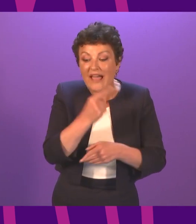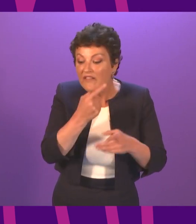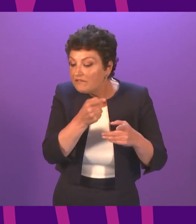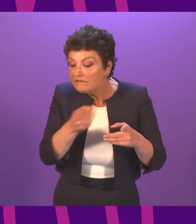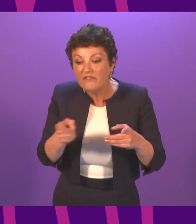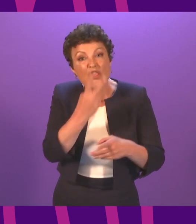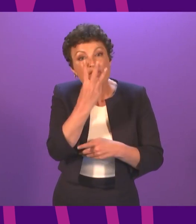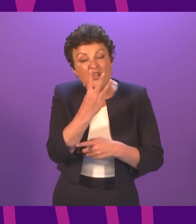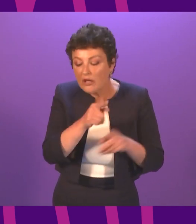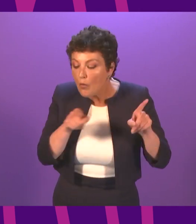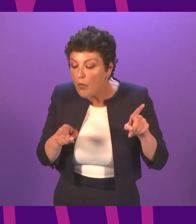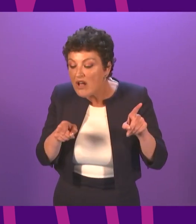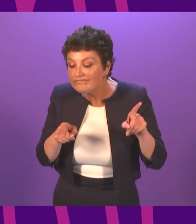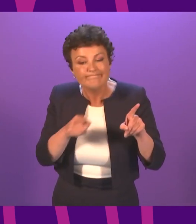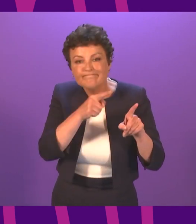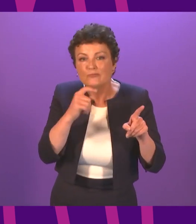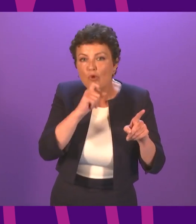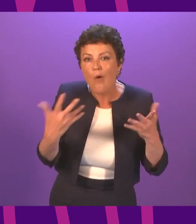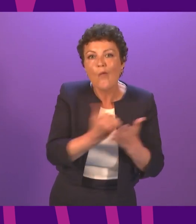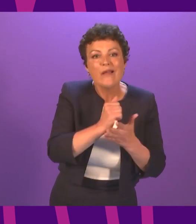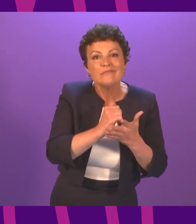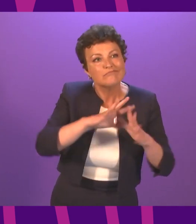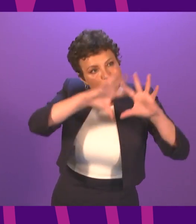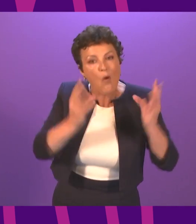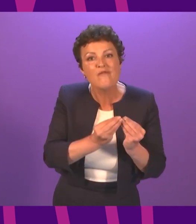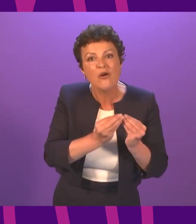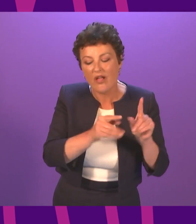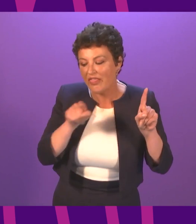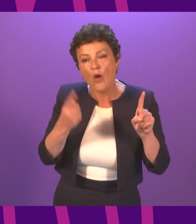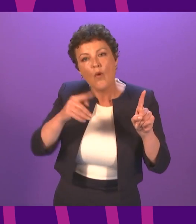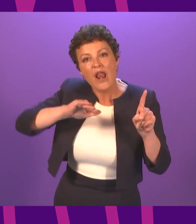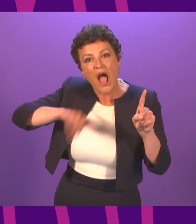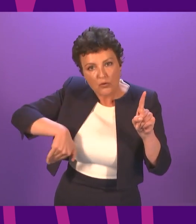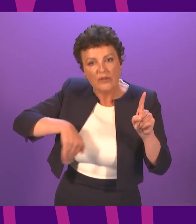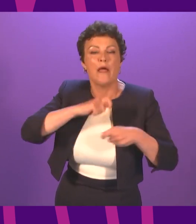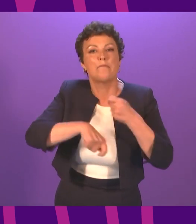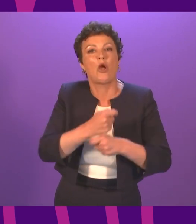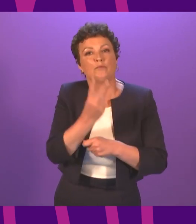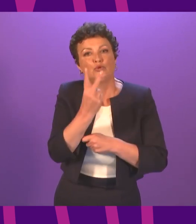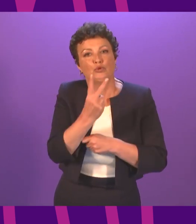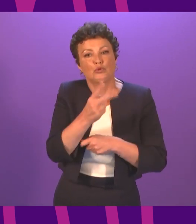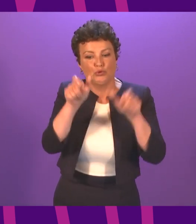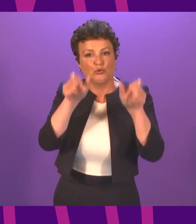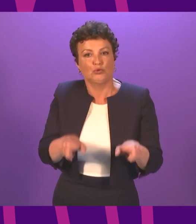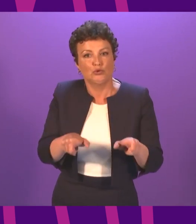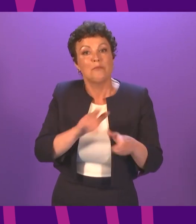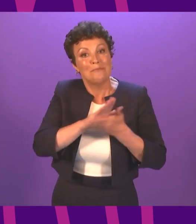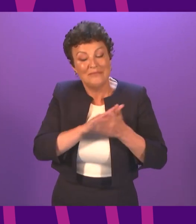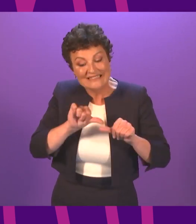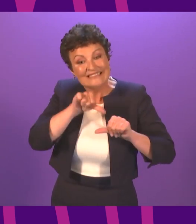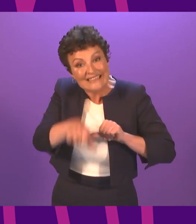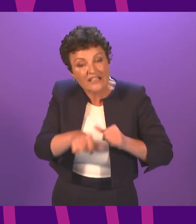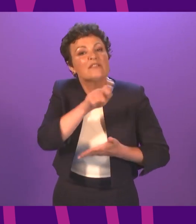eliminated. And I would ask members to note that if we have a vote between only two candidates, all that is required is a simple majority for one